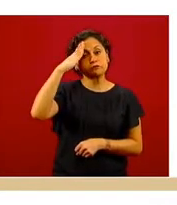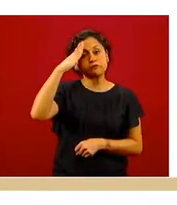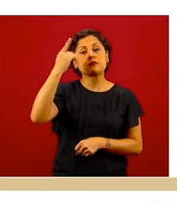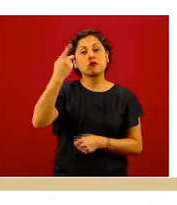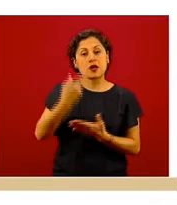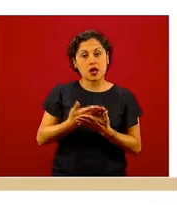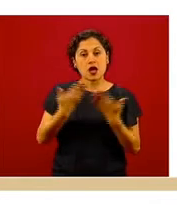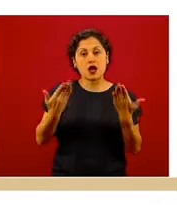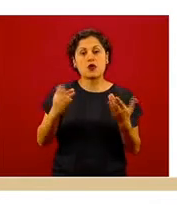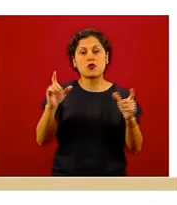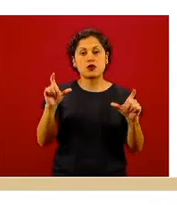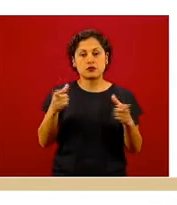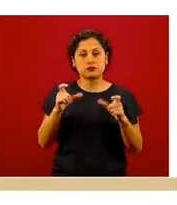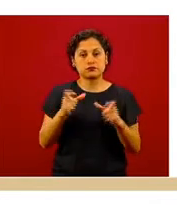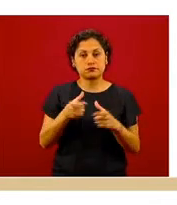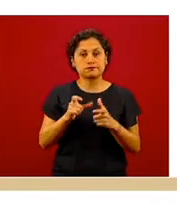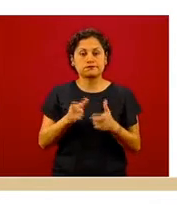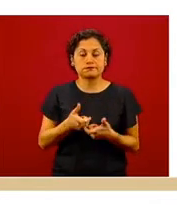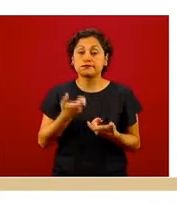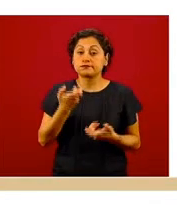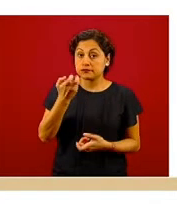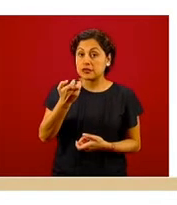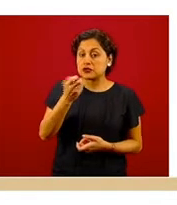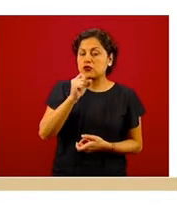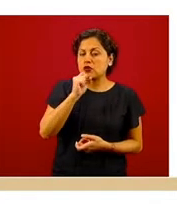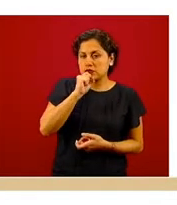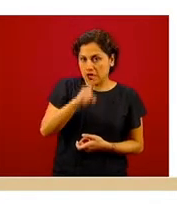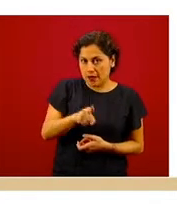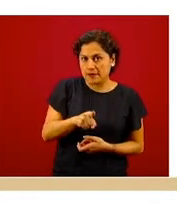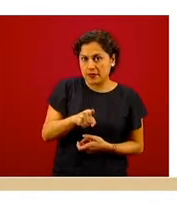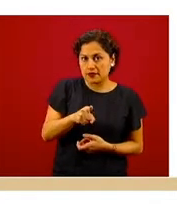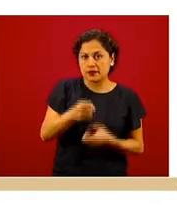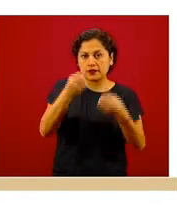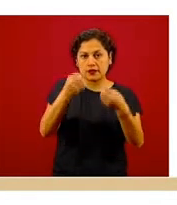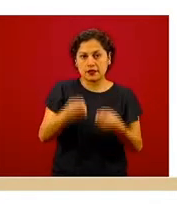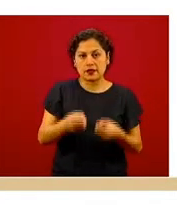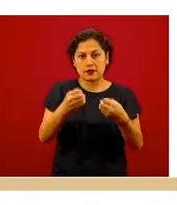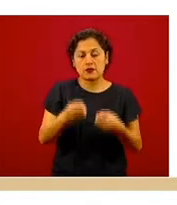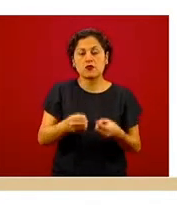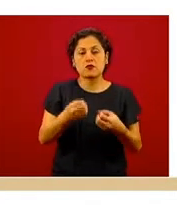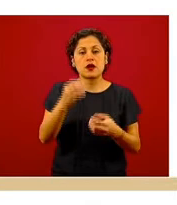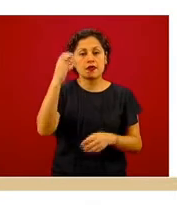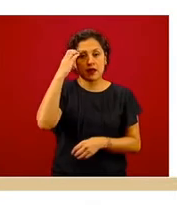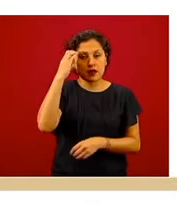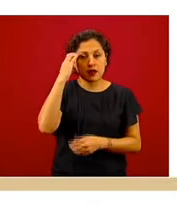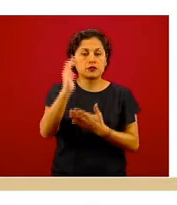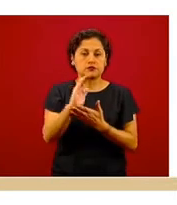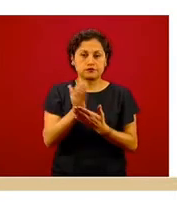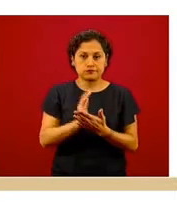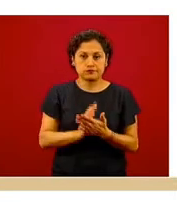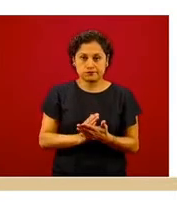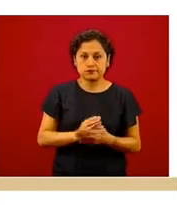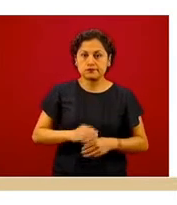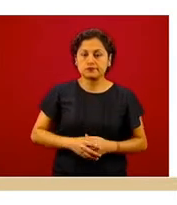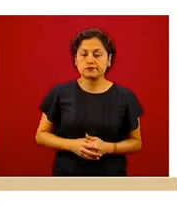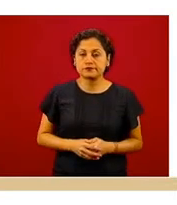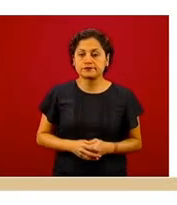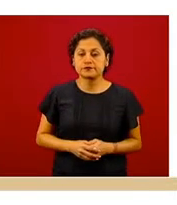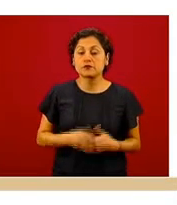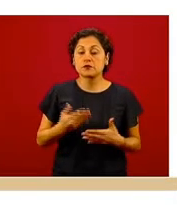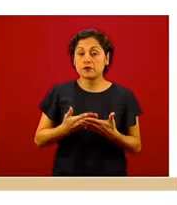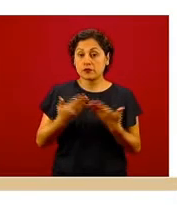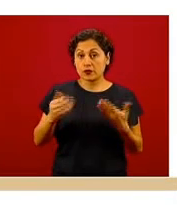the state that was in top spot has decreased, and that goes together with the decrease in the epidemic in that